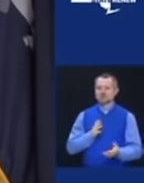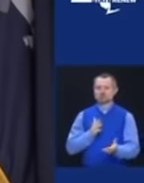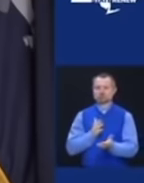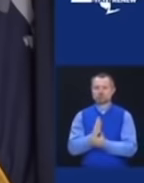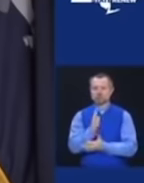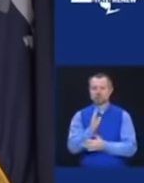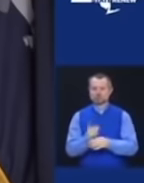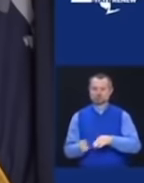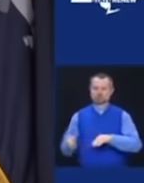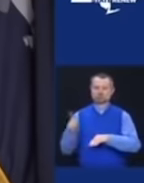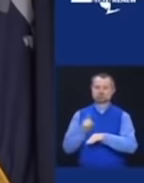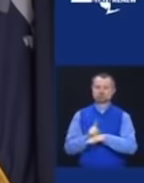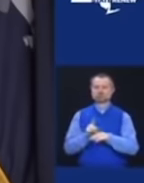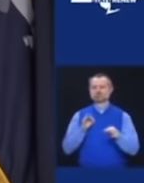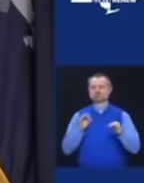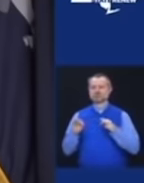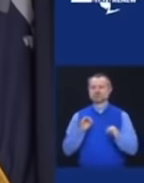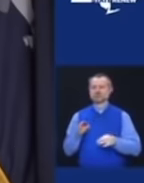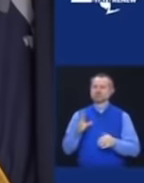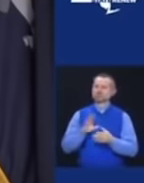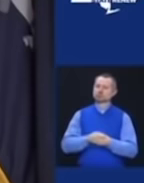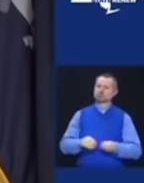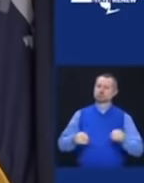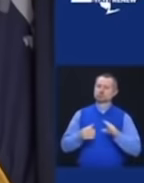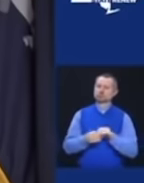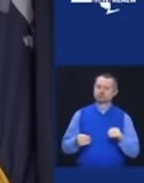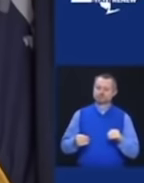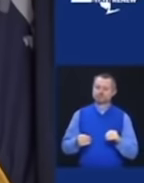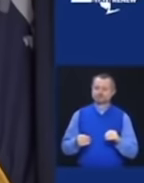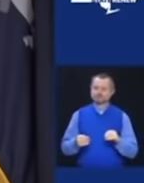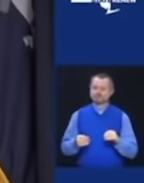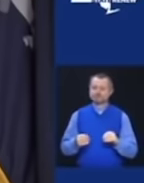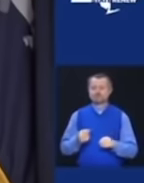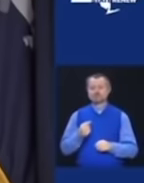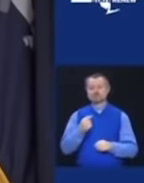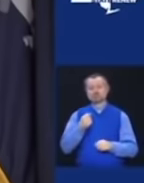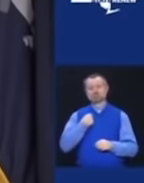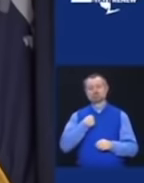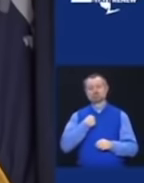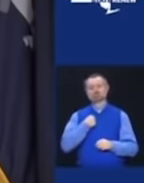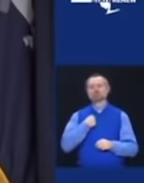think it should be encouraged in every way.